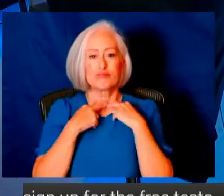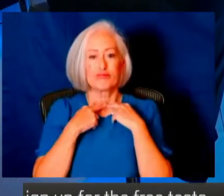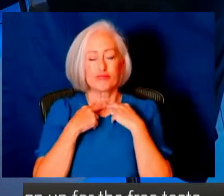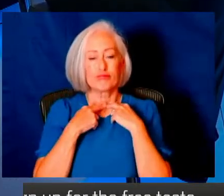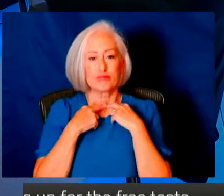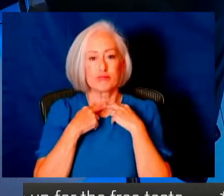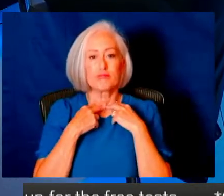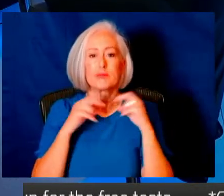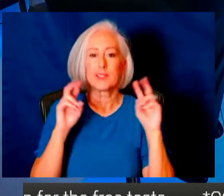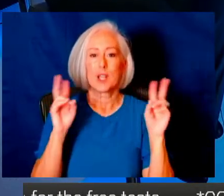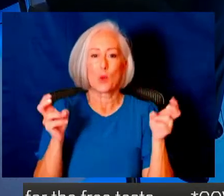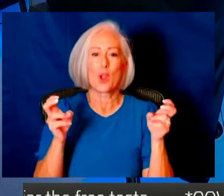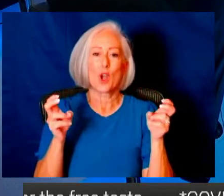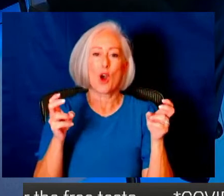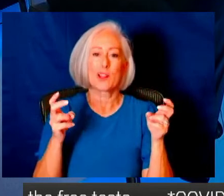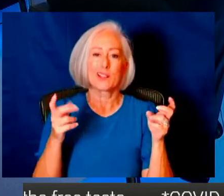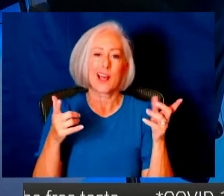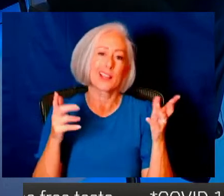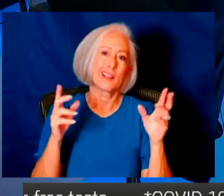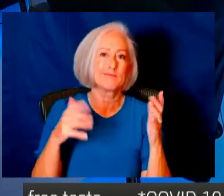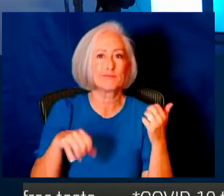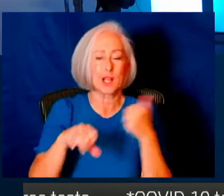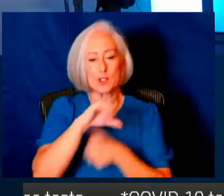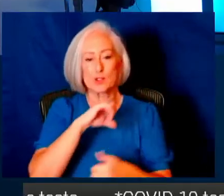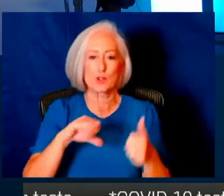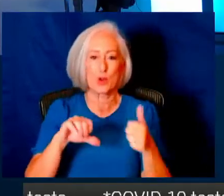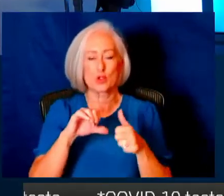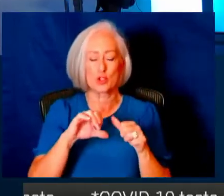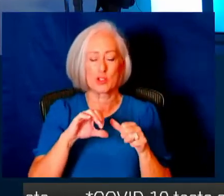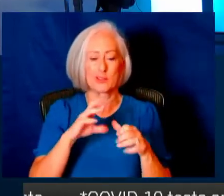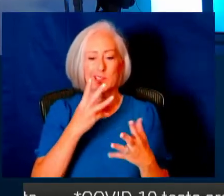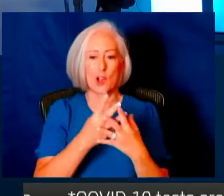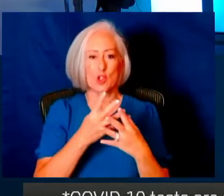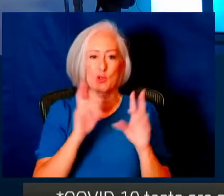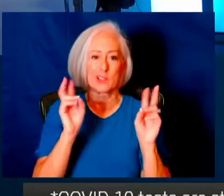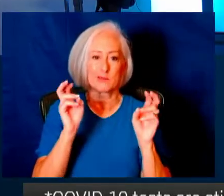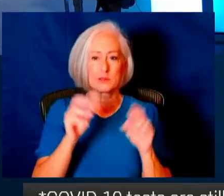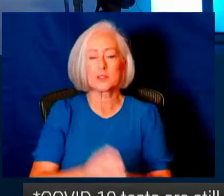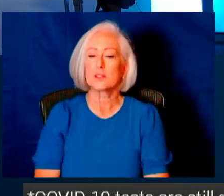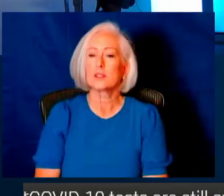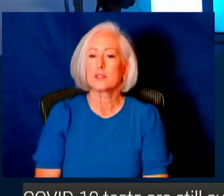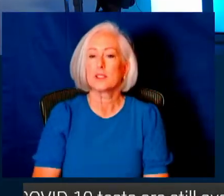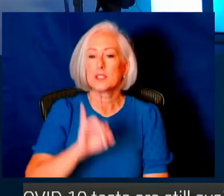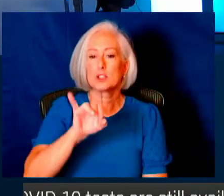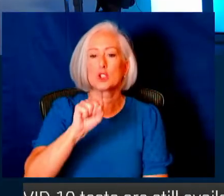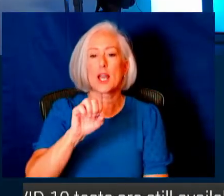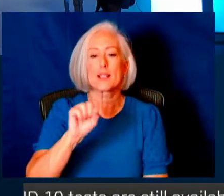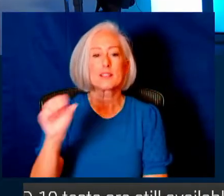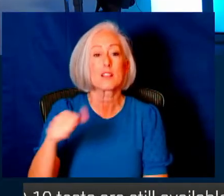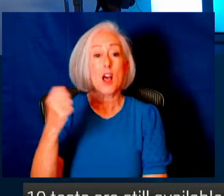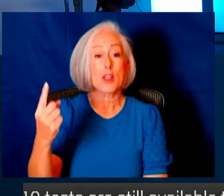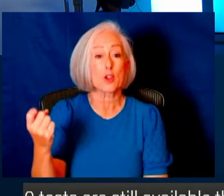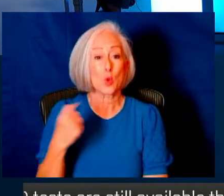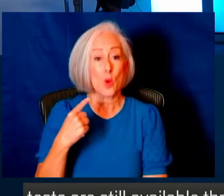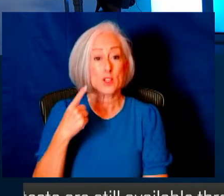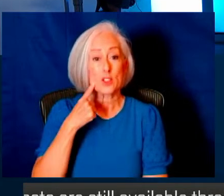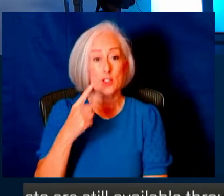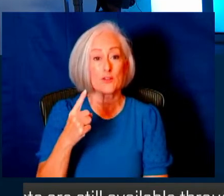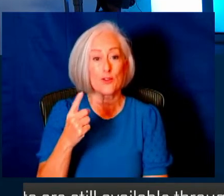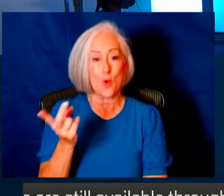a physical or structural incarceration. Jess. Okay, I've got another question for our